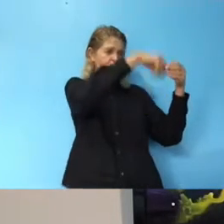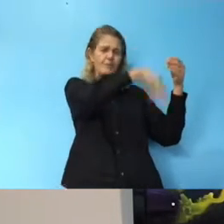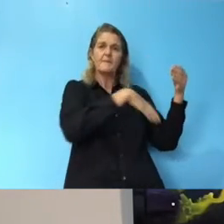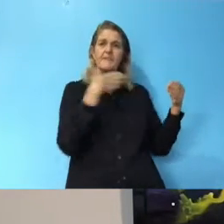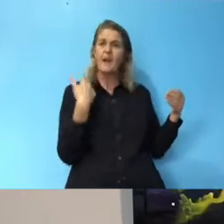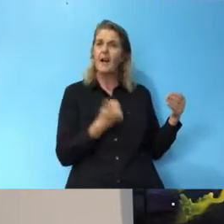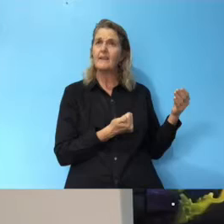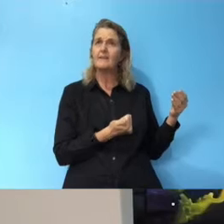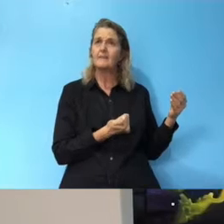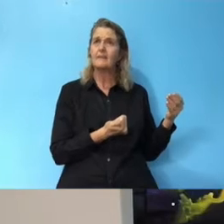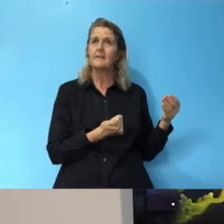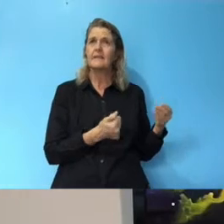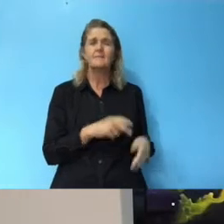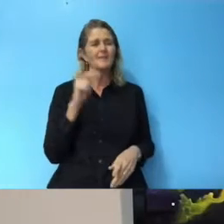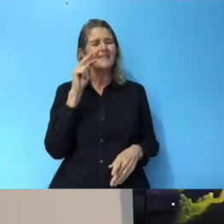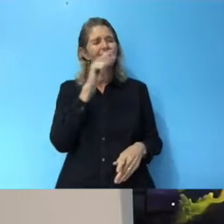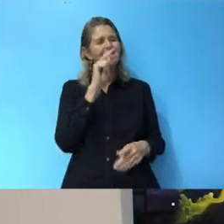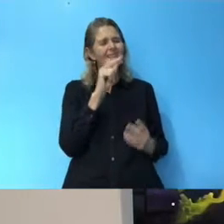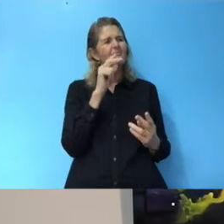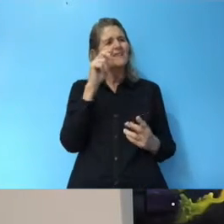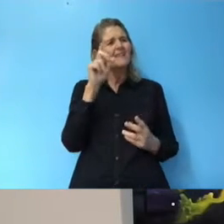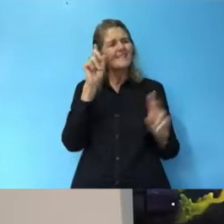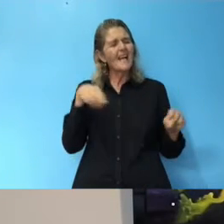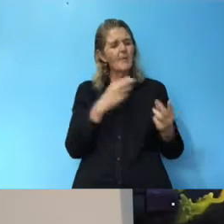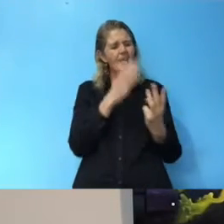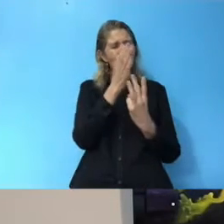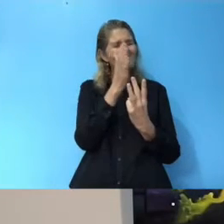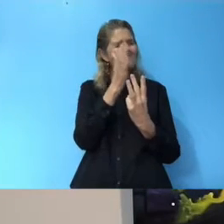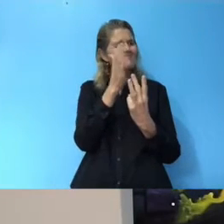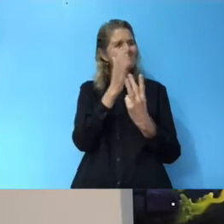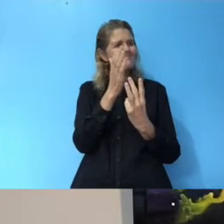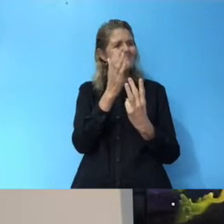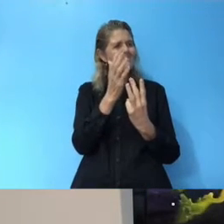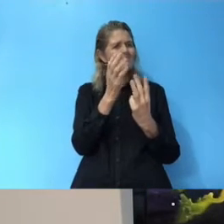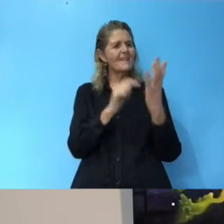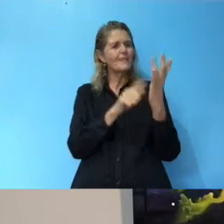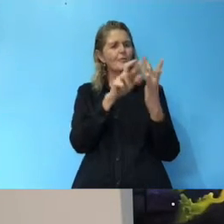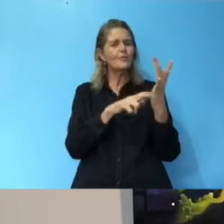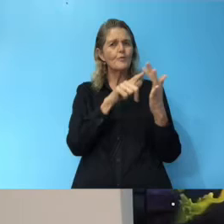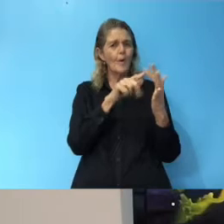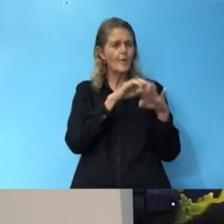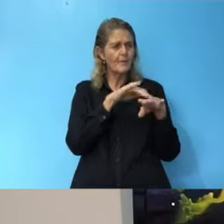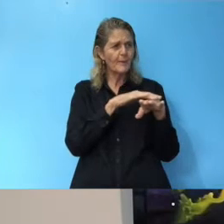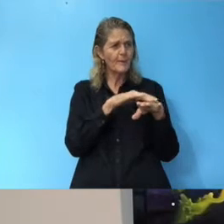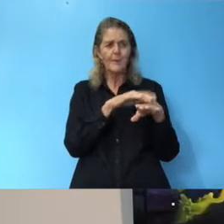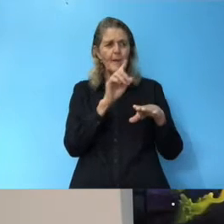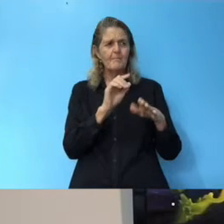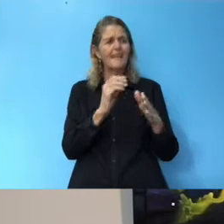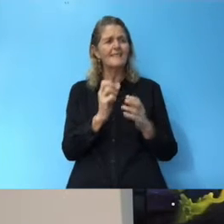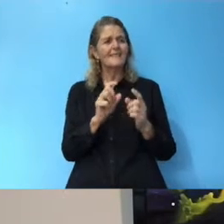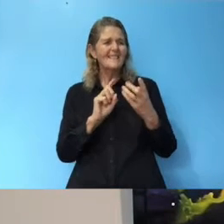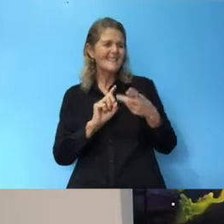What I'm going to do next is, because this is quite a lighter, it was a mid-tone but it's still light, I'm going to bring a darker layer over the top and do some of